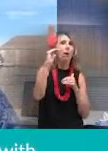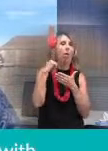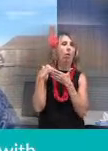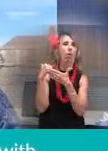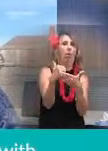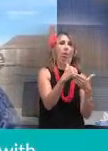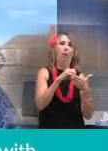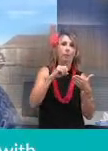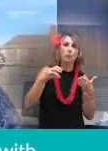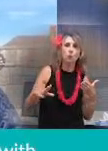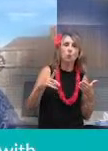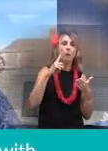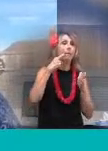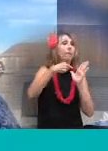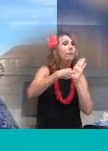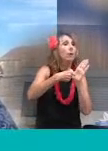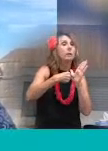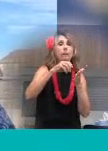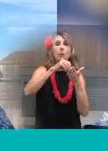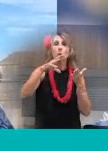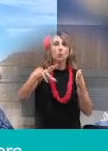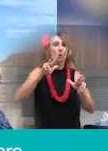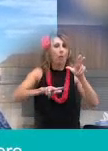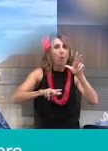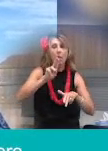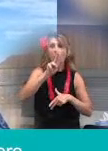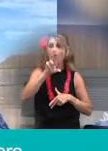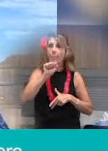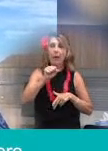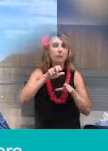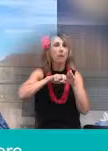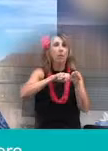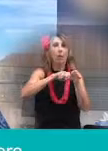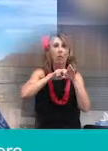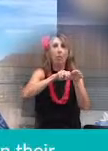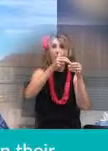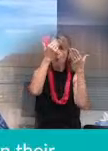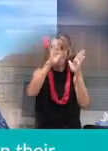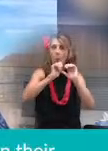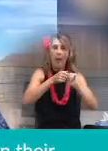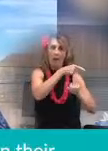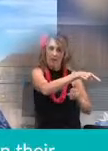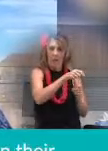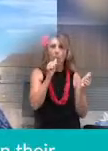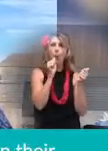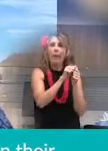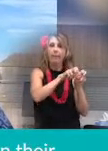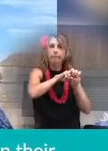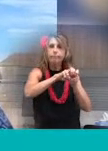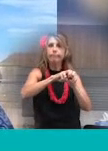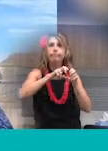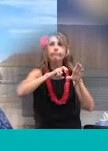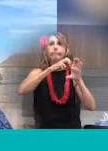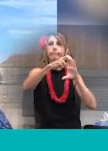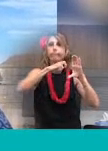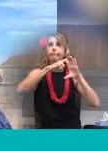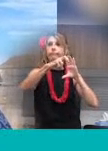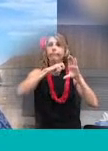He would take repeat bus rides with students over and over until the students were confident enough to go to work on their